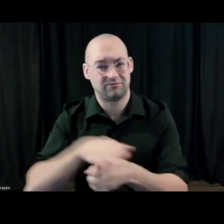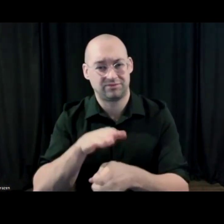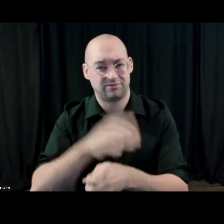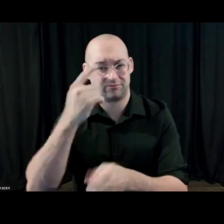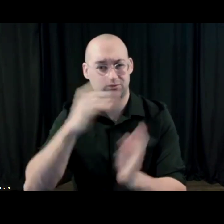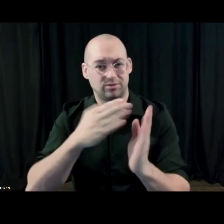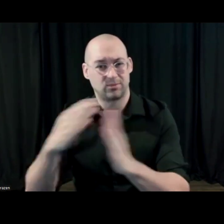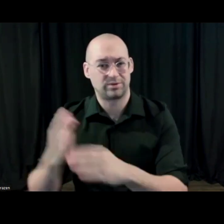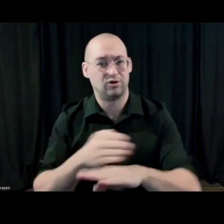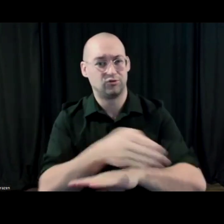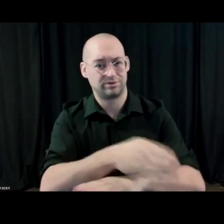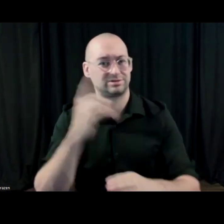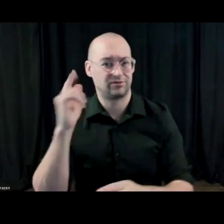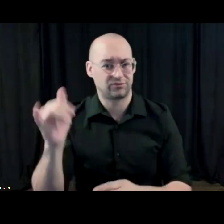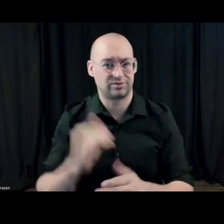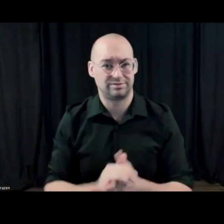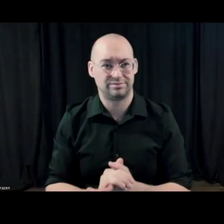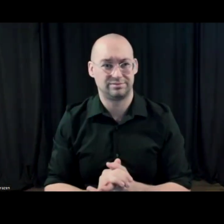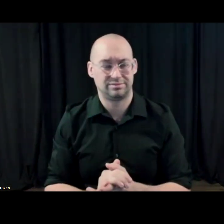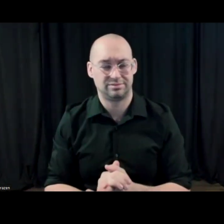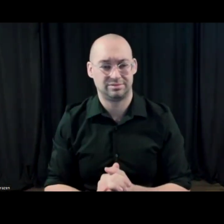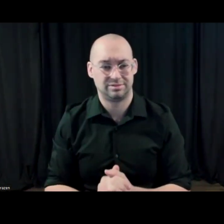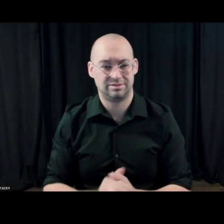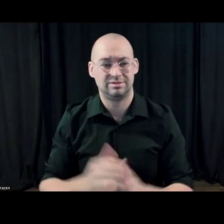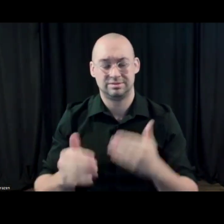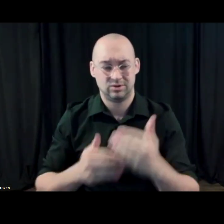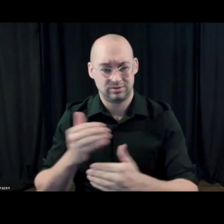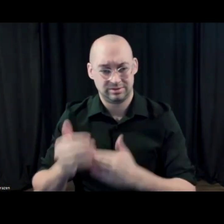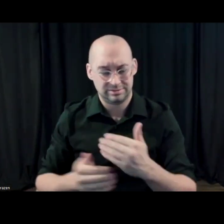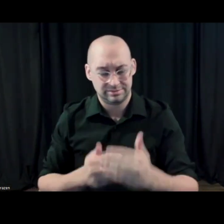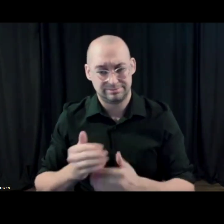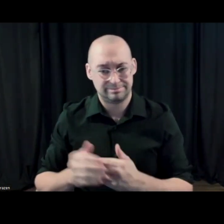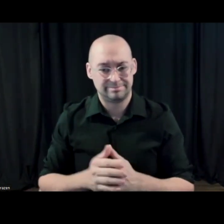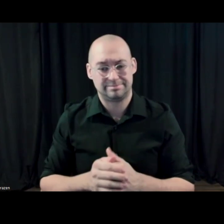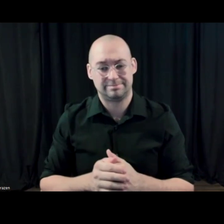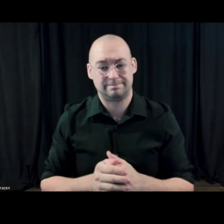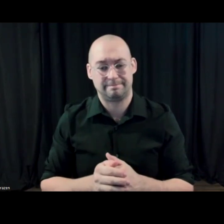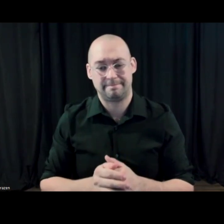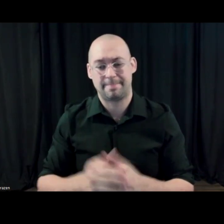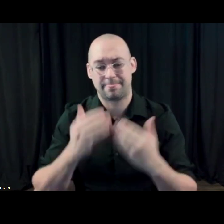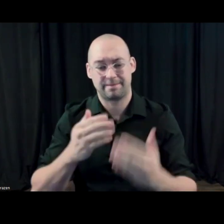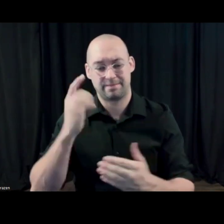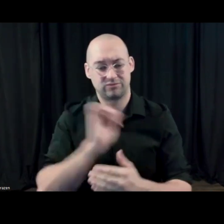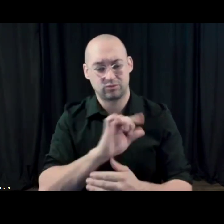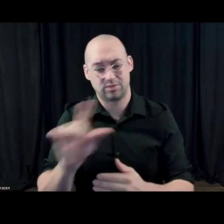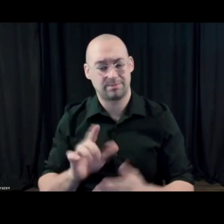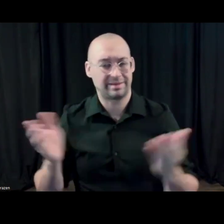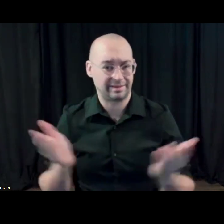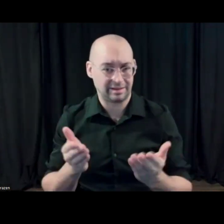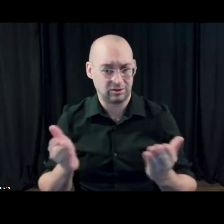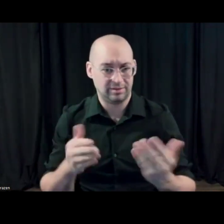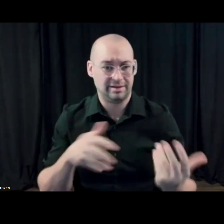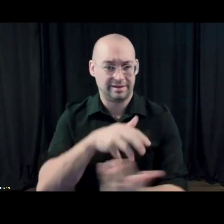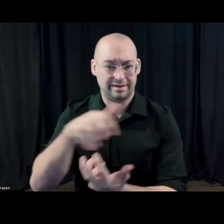across California, and also celebrate our progress as well. So just thank you for being here and engaged with us in